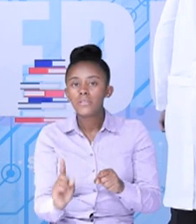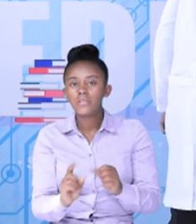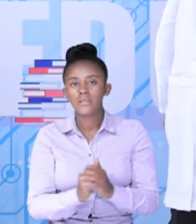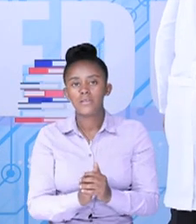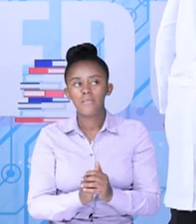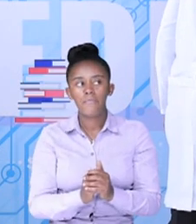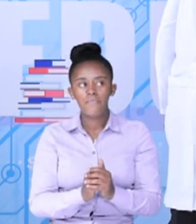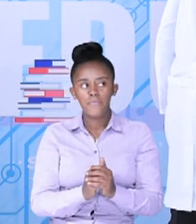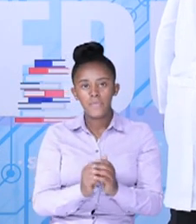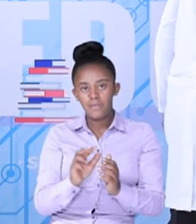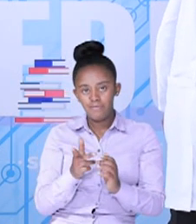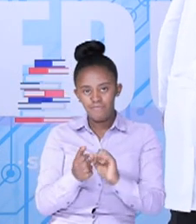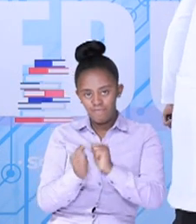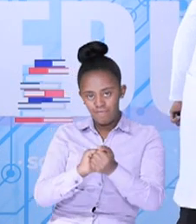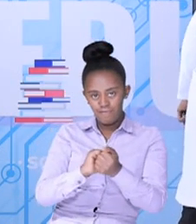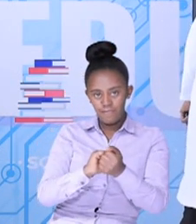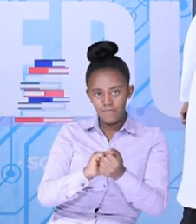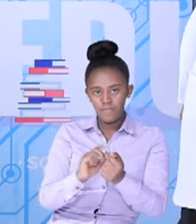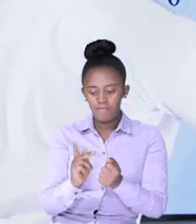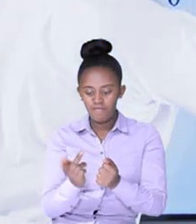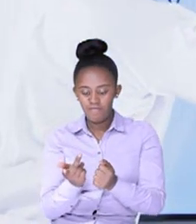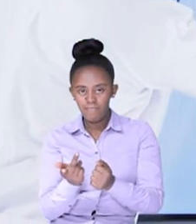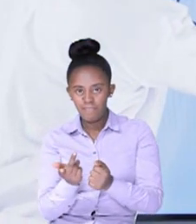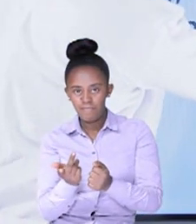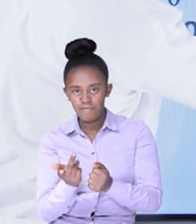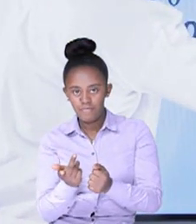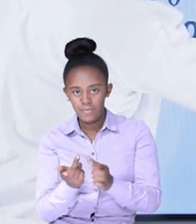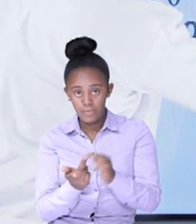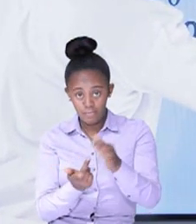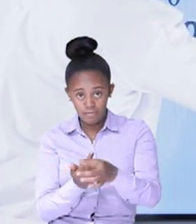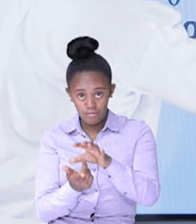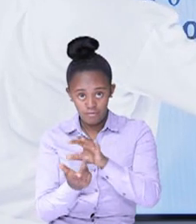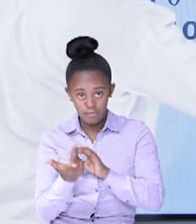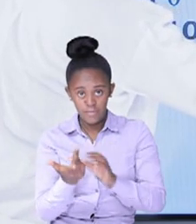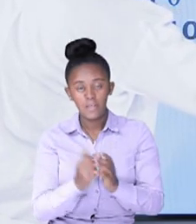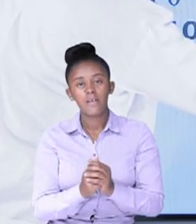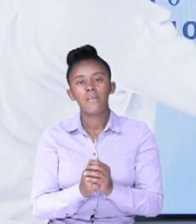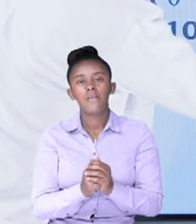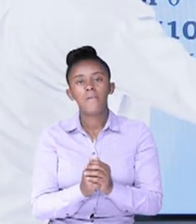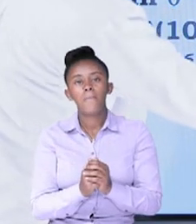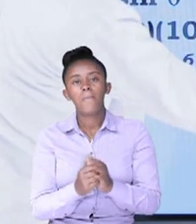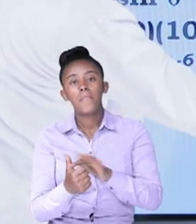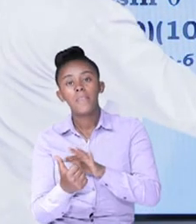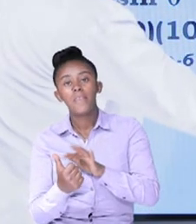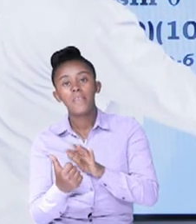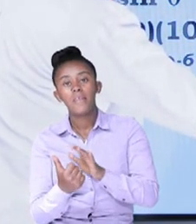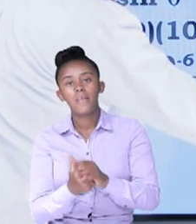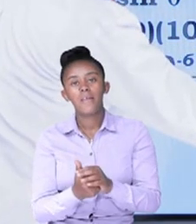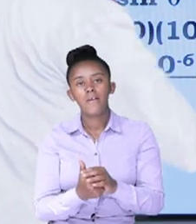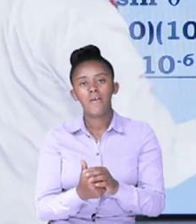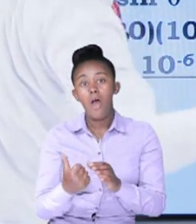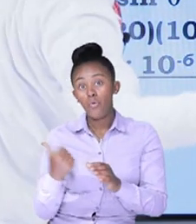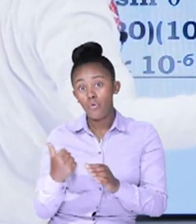to rotate your finger like this. The speed, the magnetic field is upward, and the magnetic force is out of